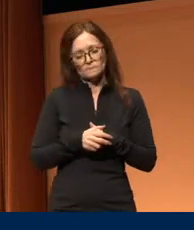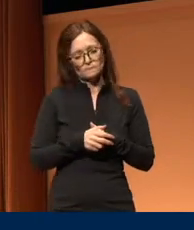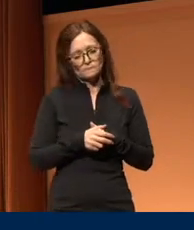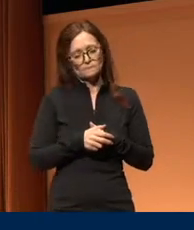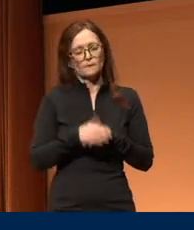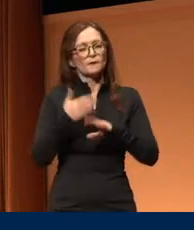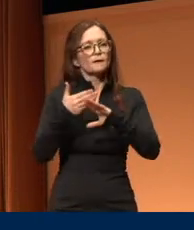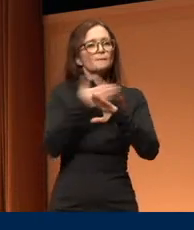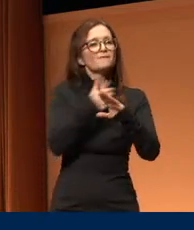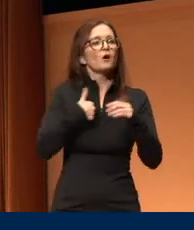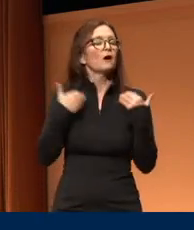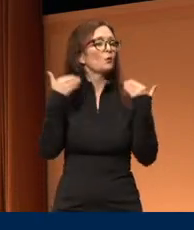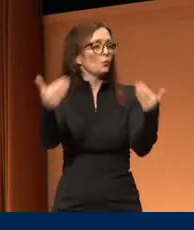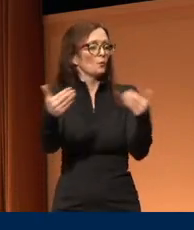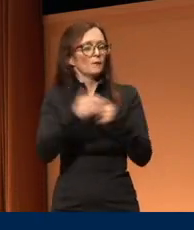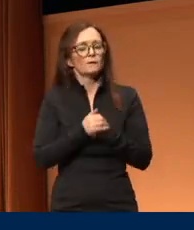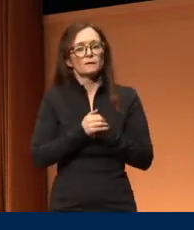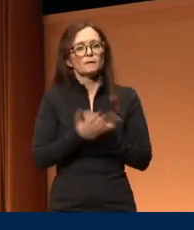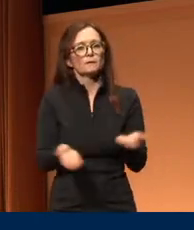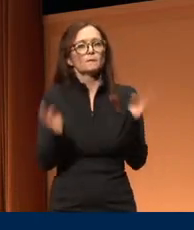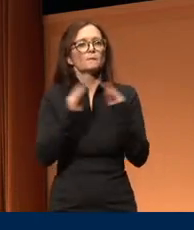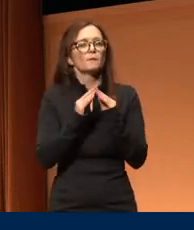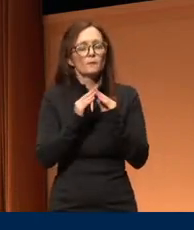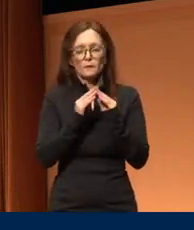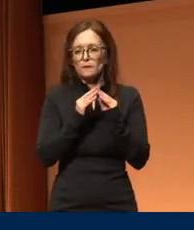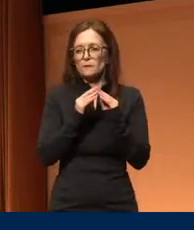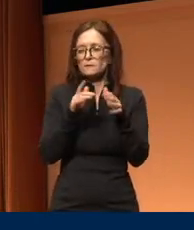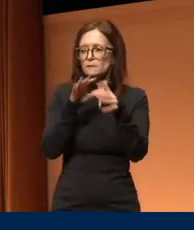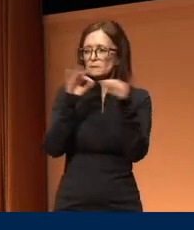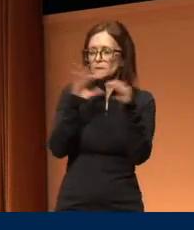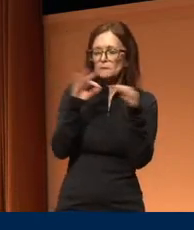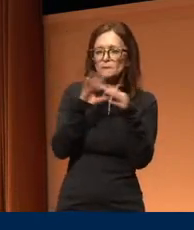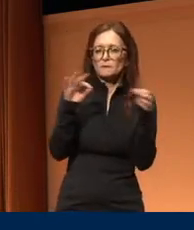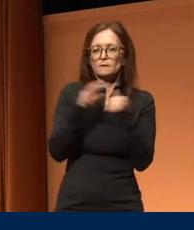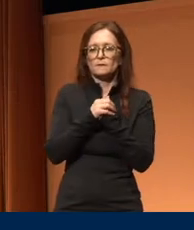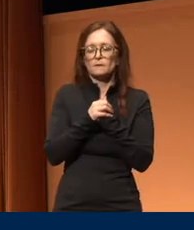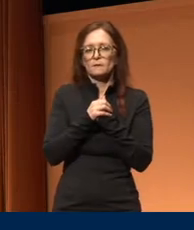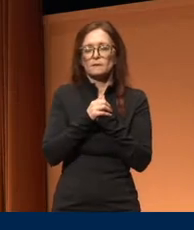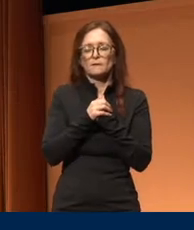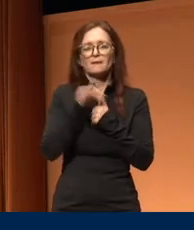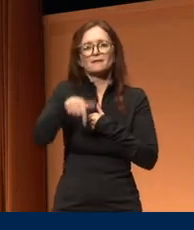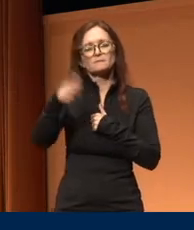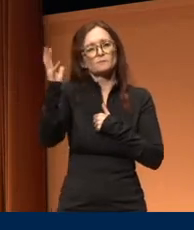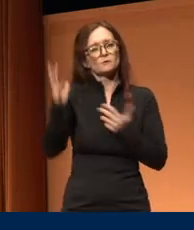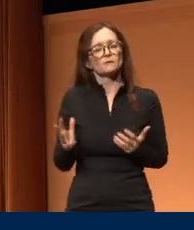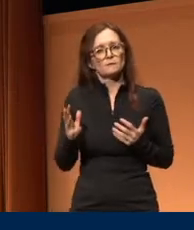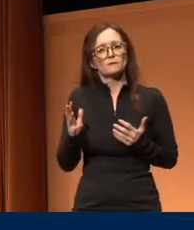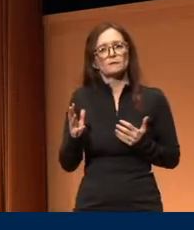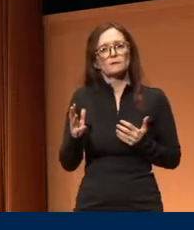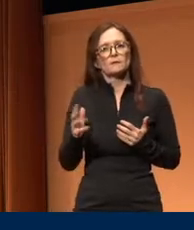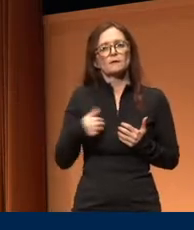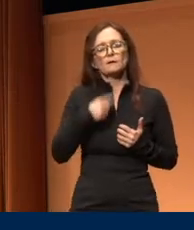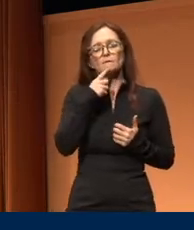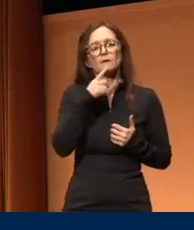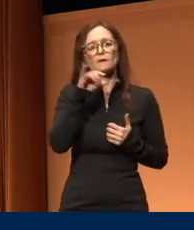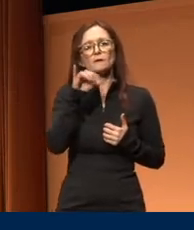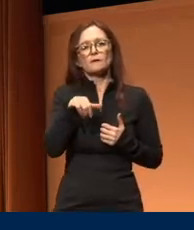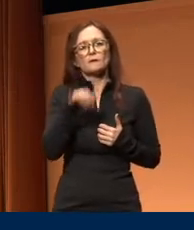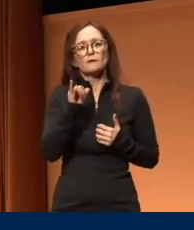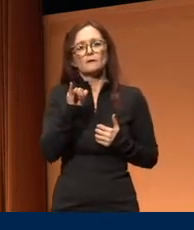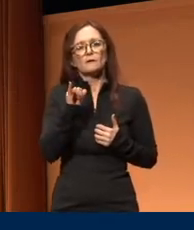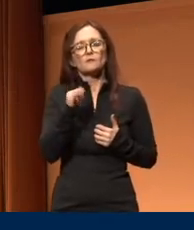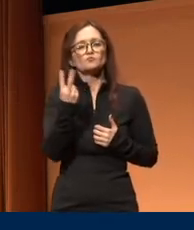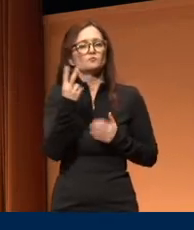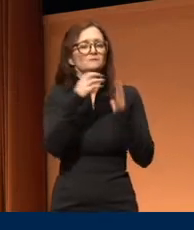So before I proceed with the more empirical side of this presentation, let me say a word on the method of the next